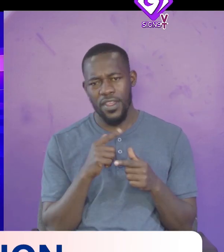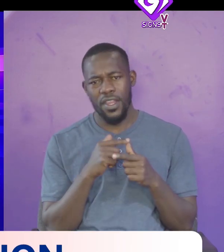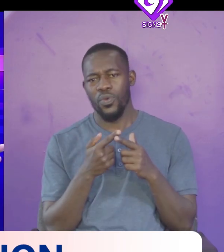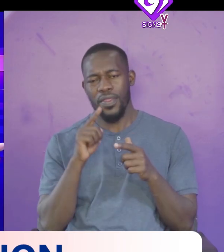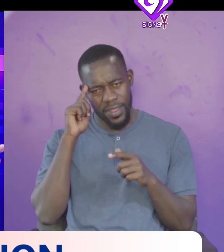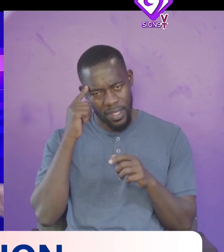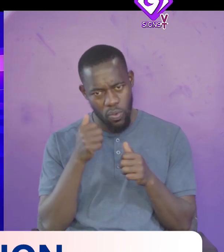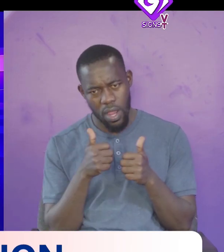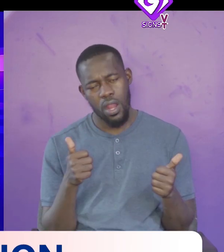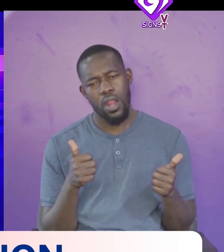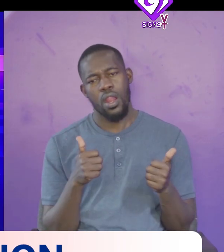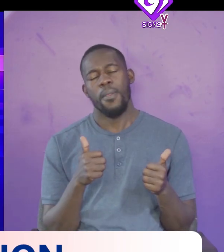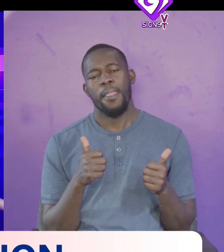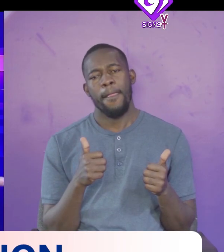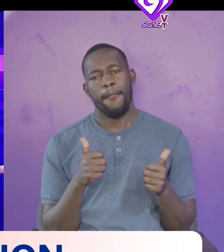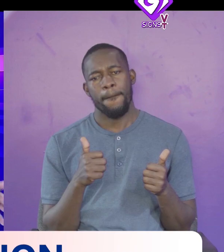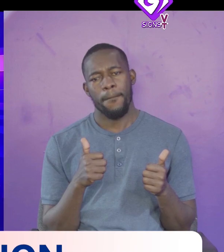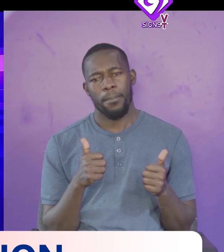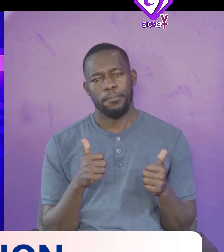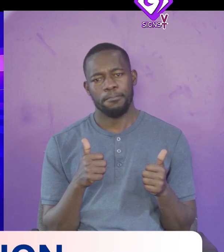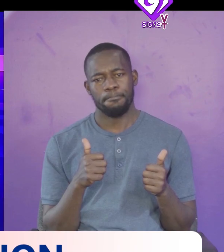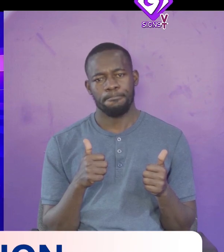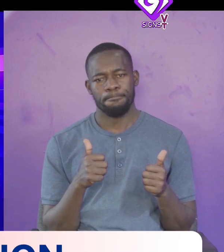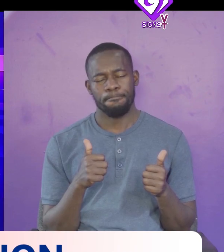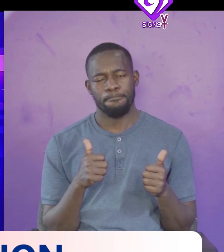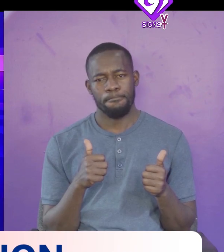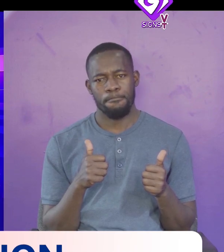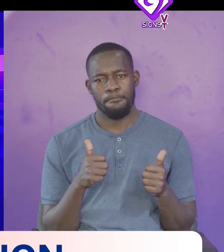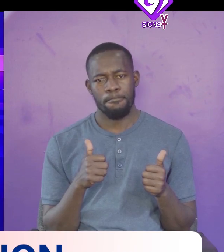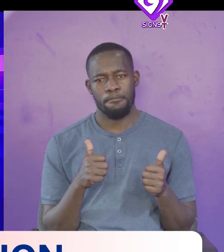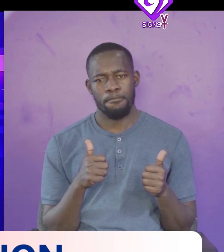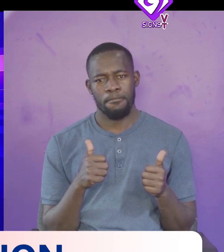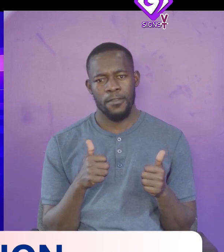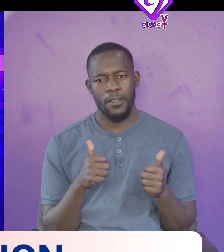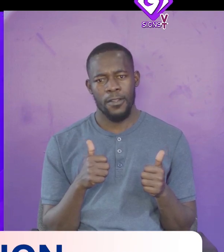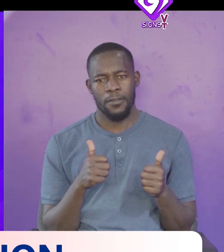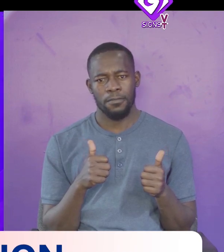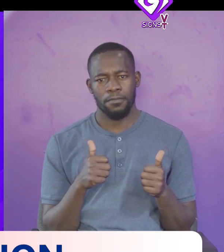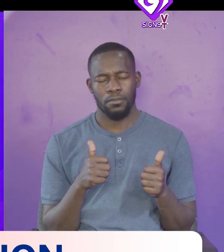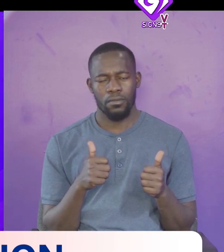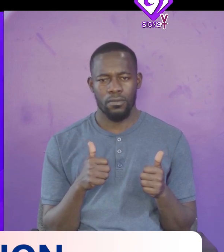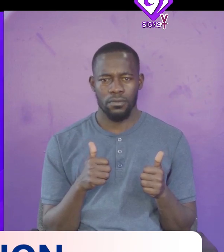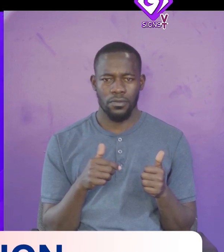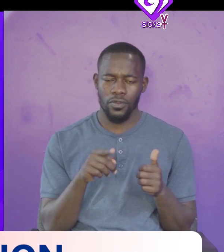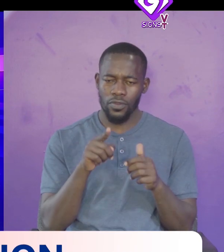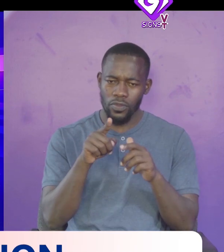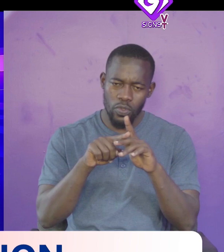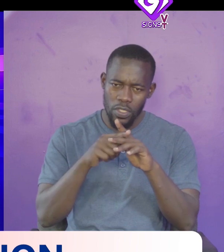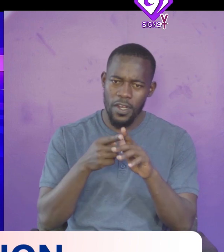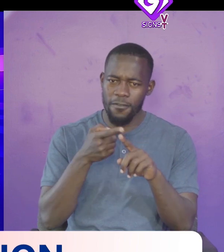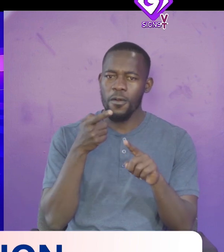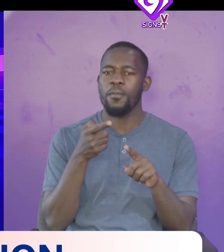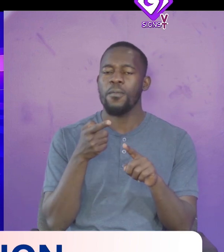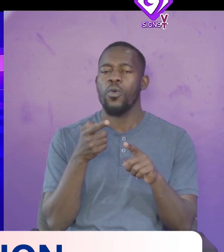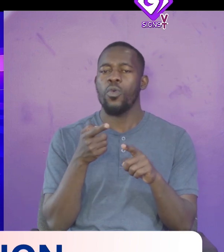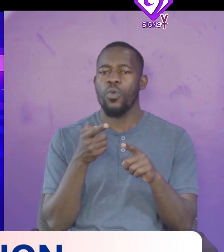But Abraham's law, is it Abraham's law? Maslow, yeah? You start from the point that at least you are not